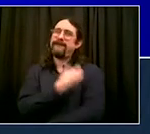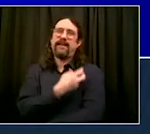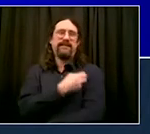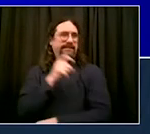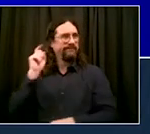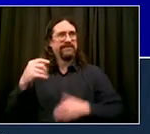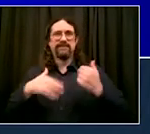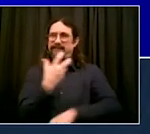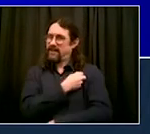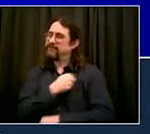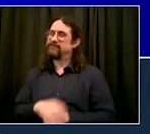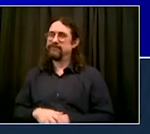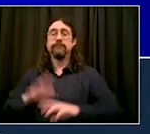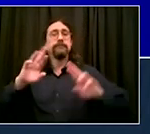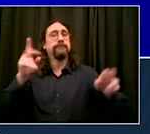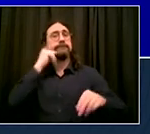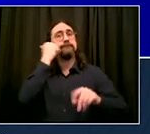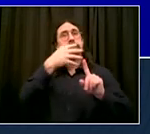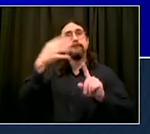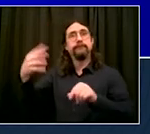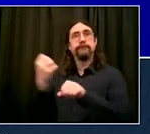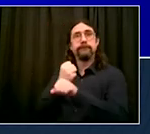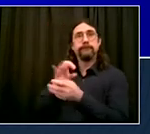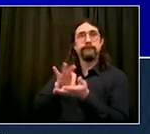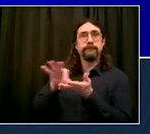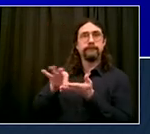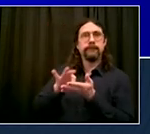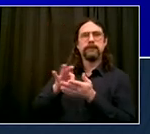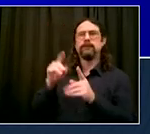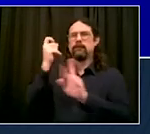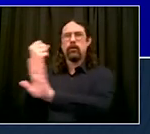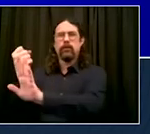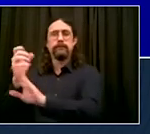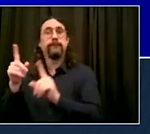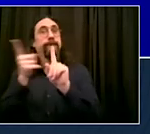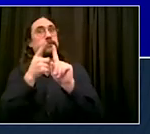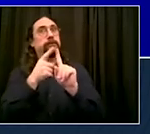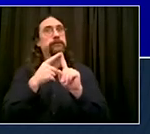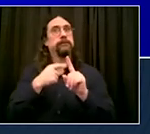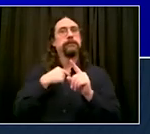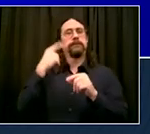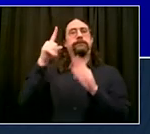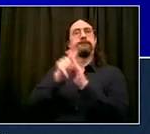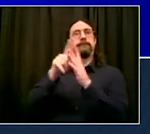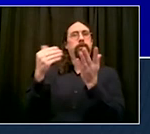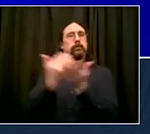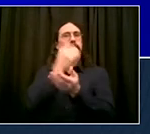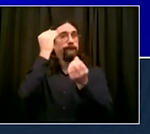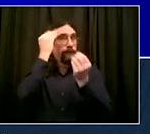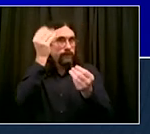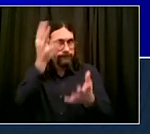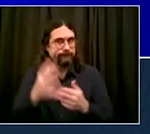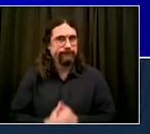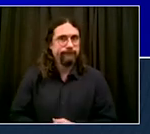update. Then this is information that's just come forward. So we've got the